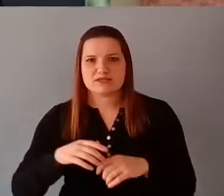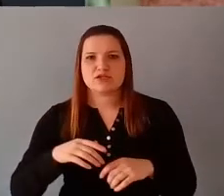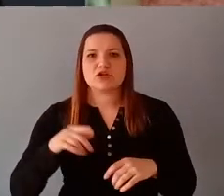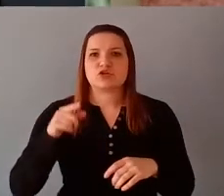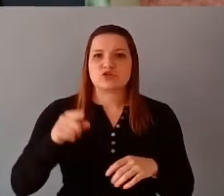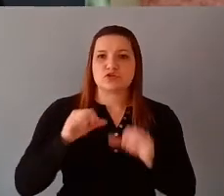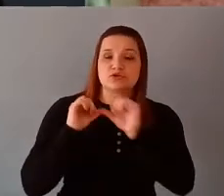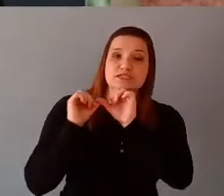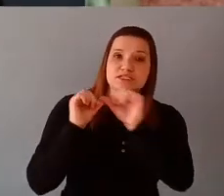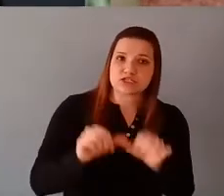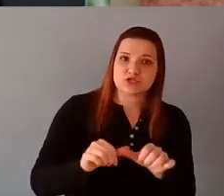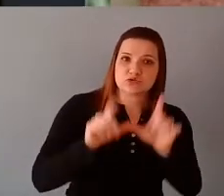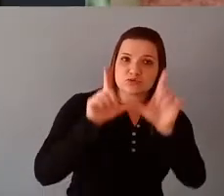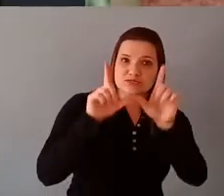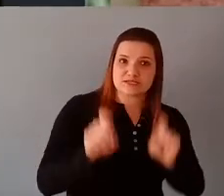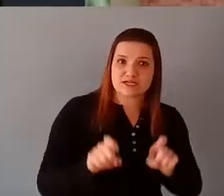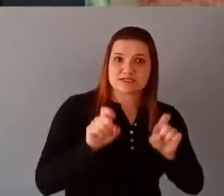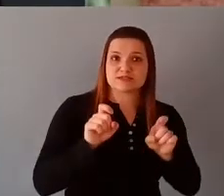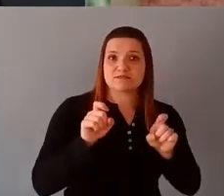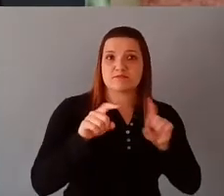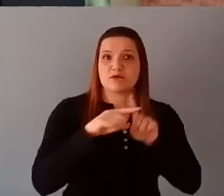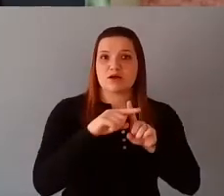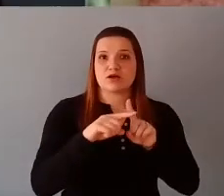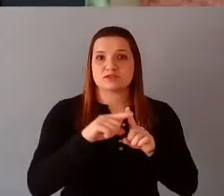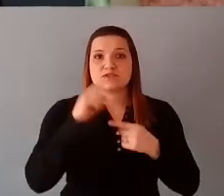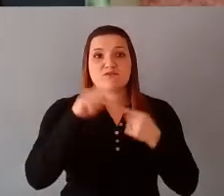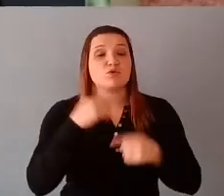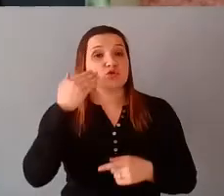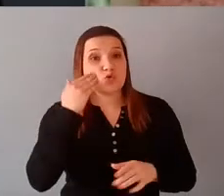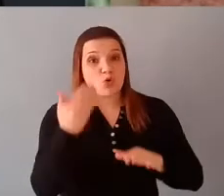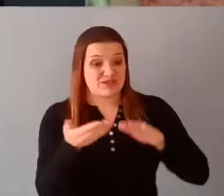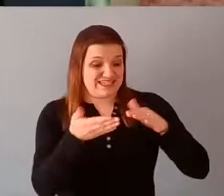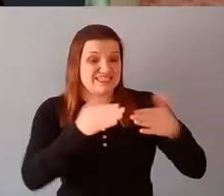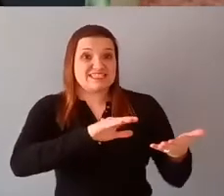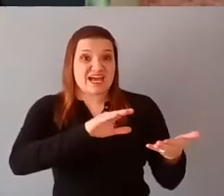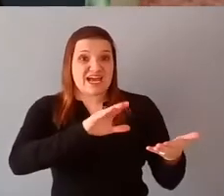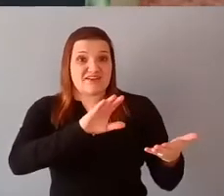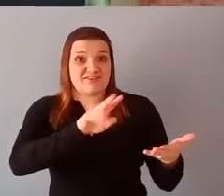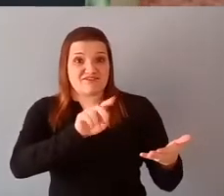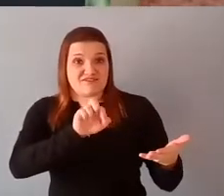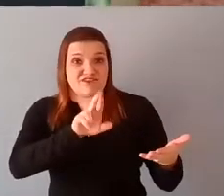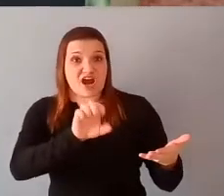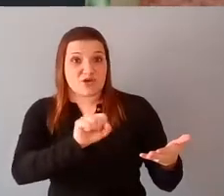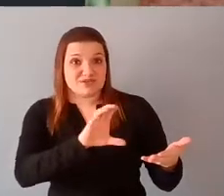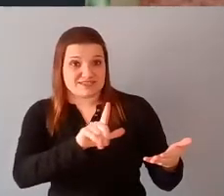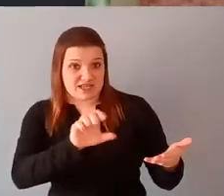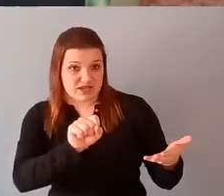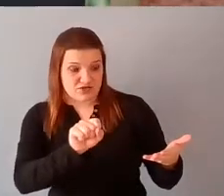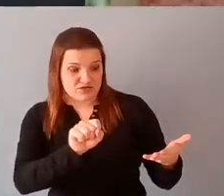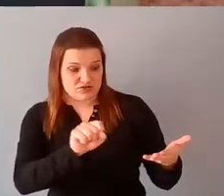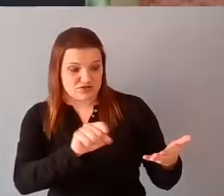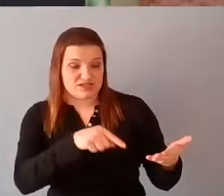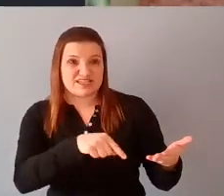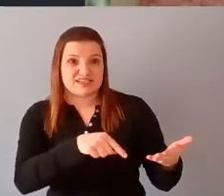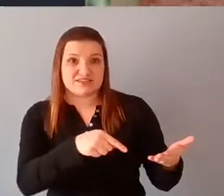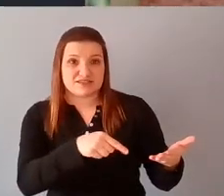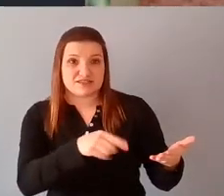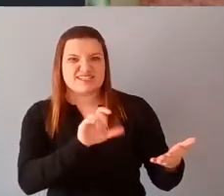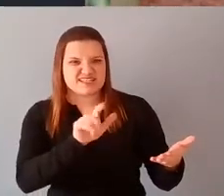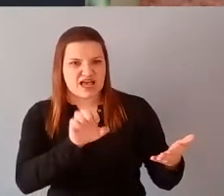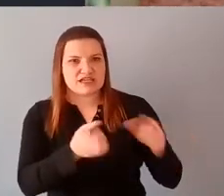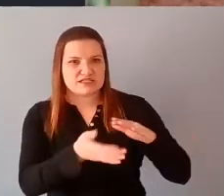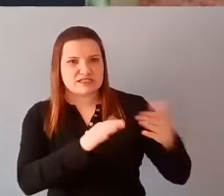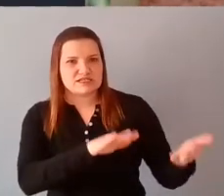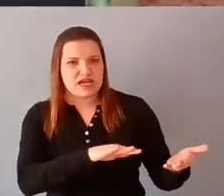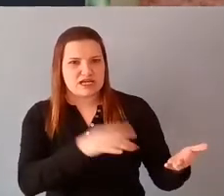continue to test positive when we know it's dead virus cells. So you got to be careful to think that, did they get